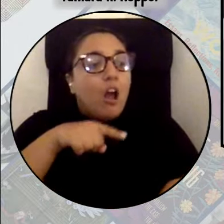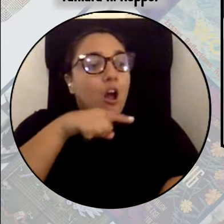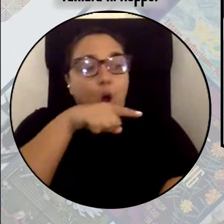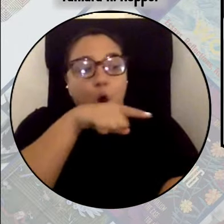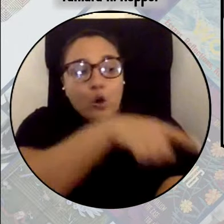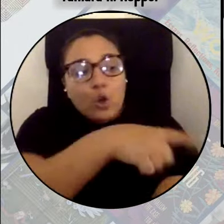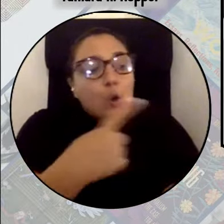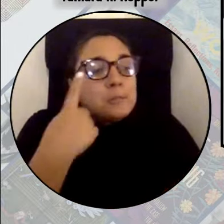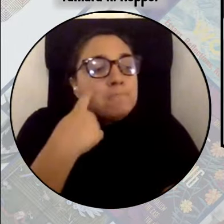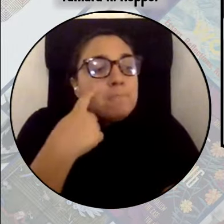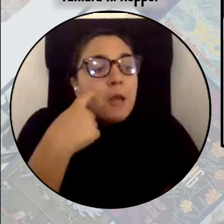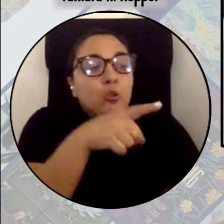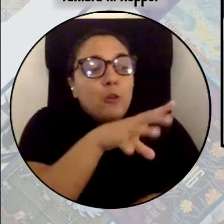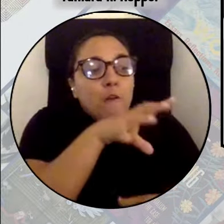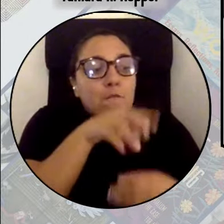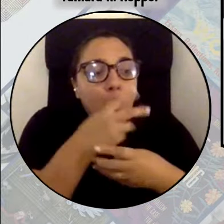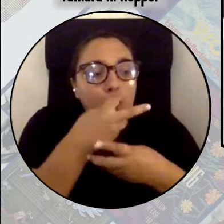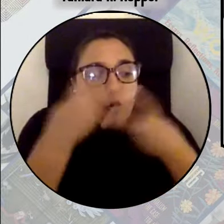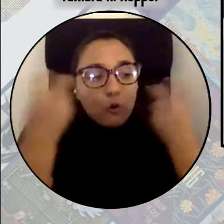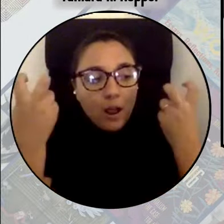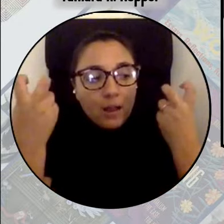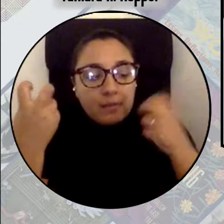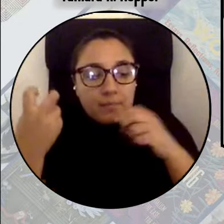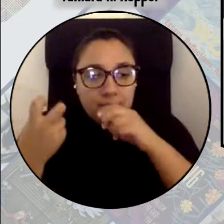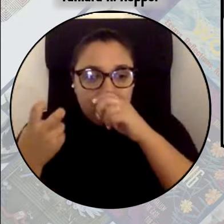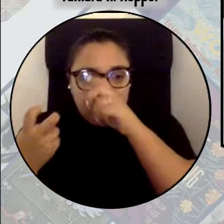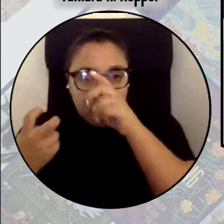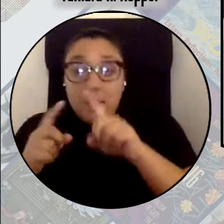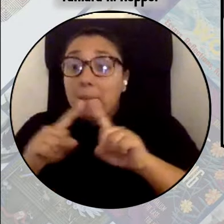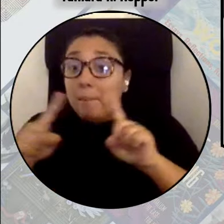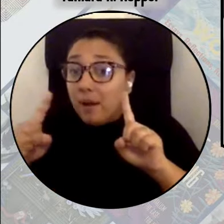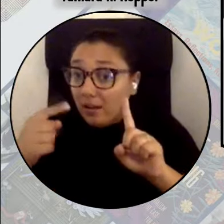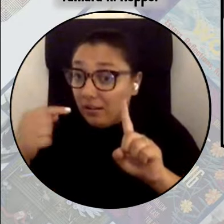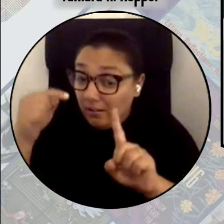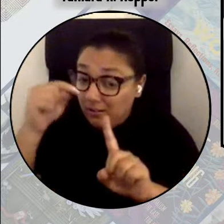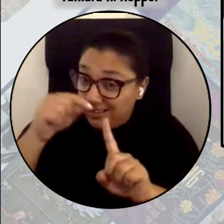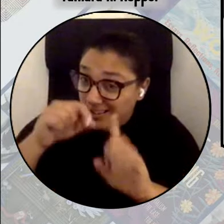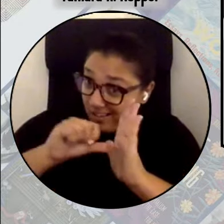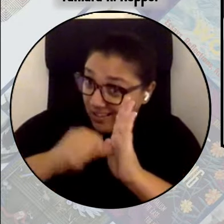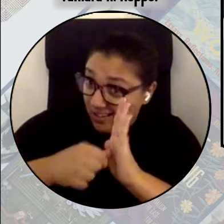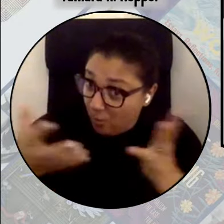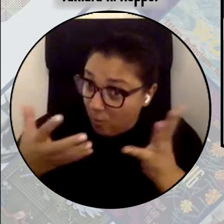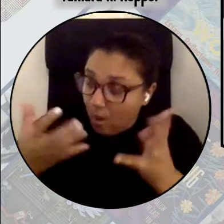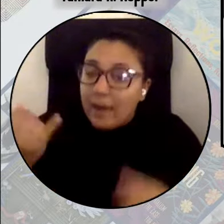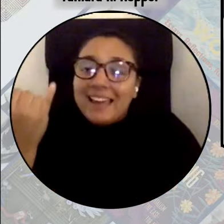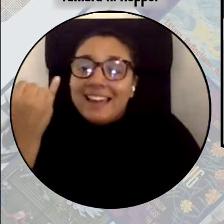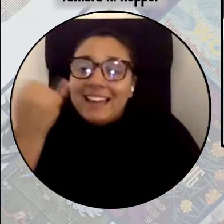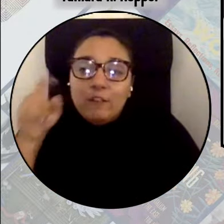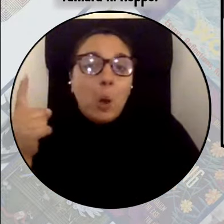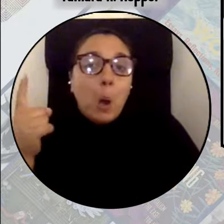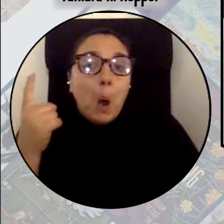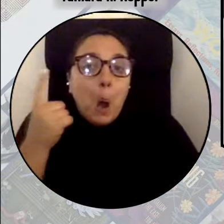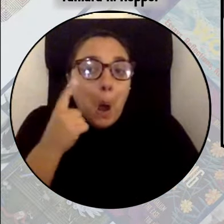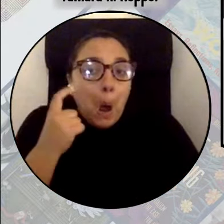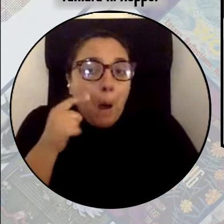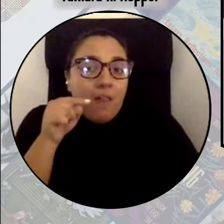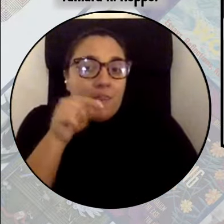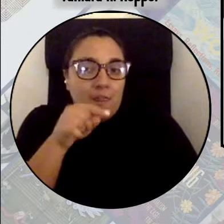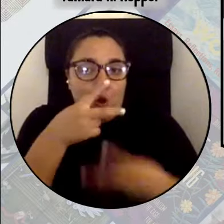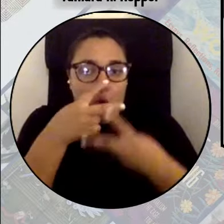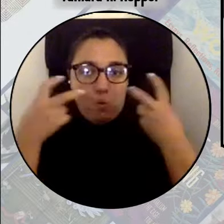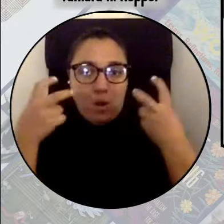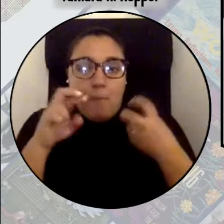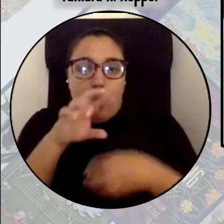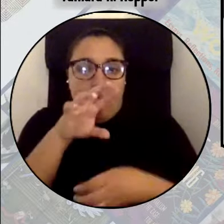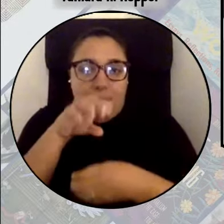this idea of kind of, you know, the qualifying thing is if you think you're, you know, committing a crime or a criminal. And so they were saying, you